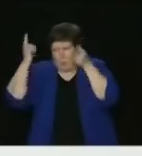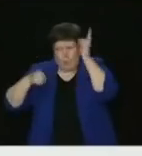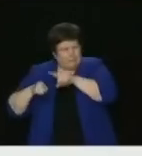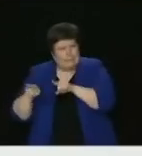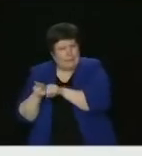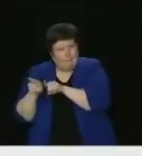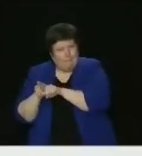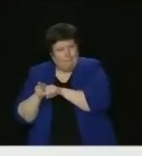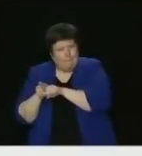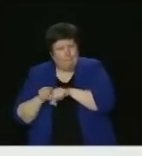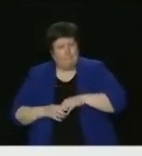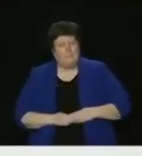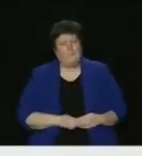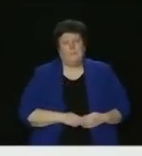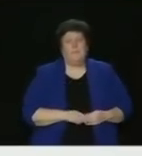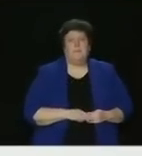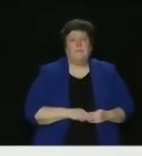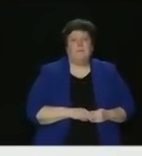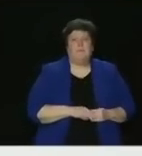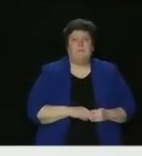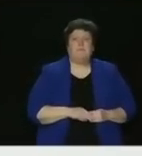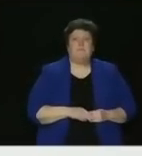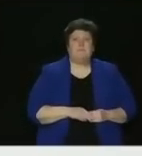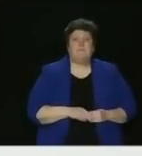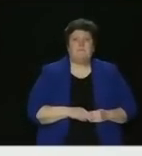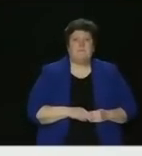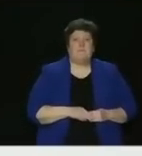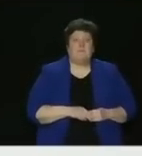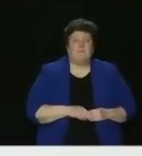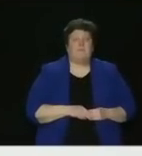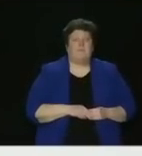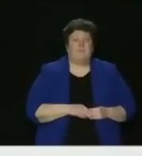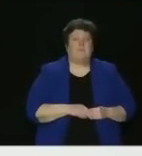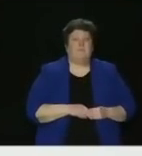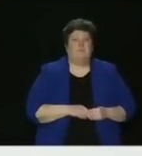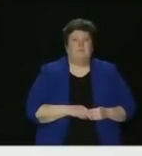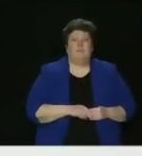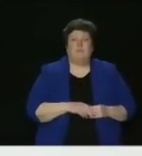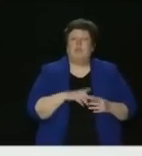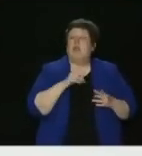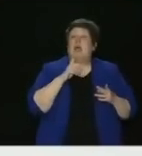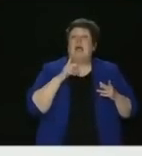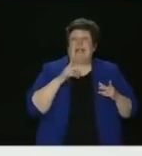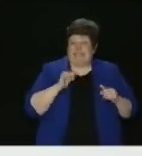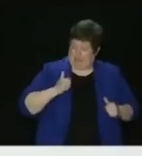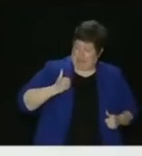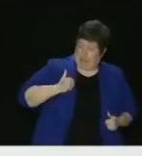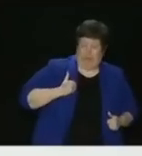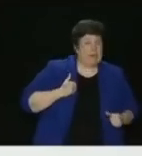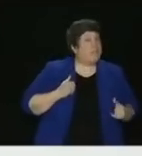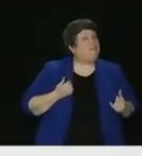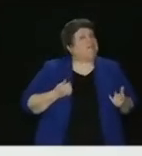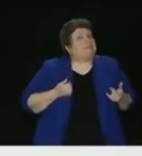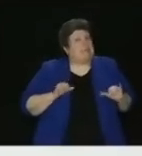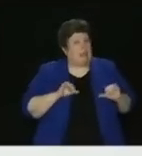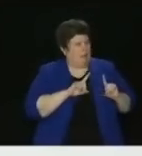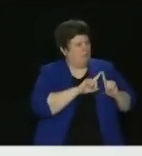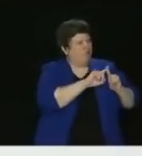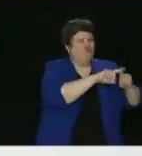We have shown as a country that people continue to be there for one another. Now,